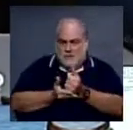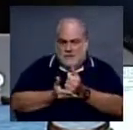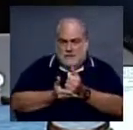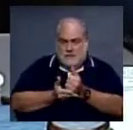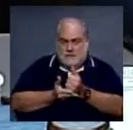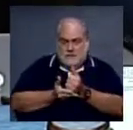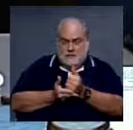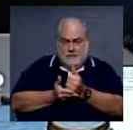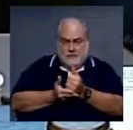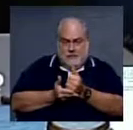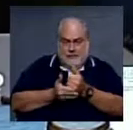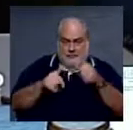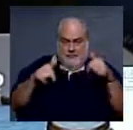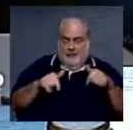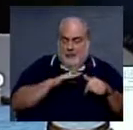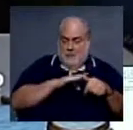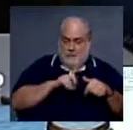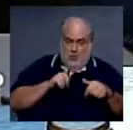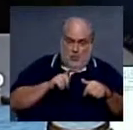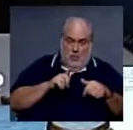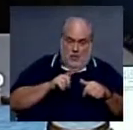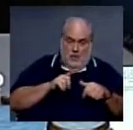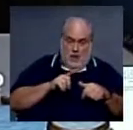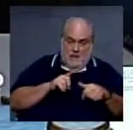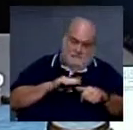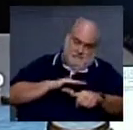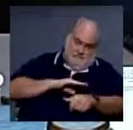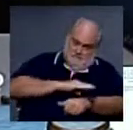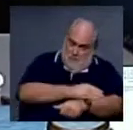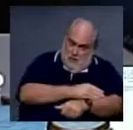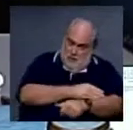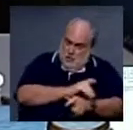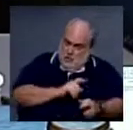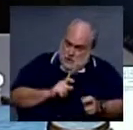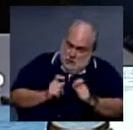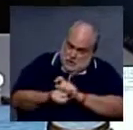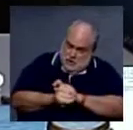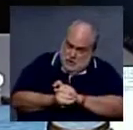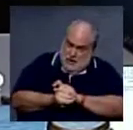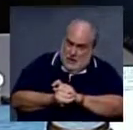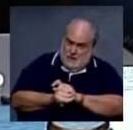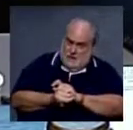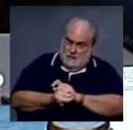that this board has the power to change,